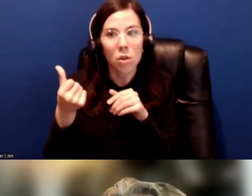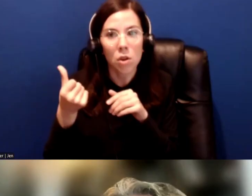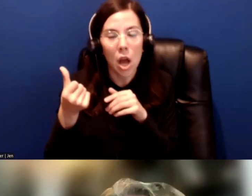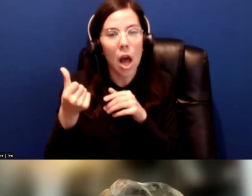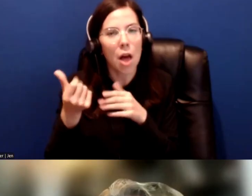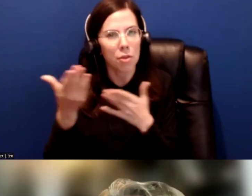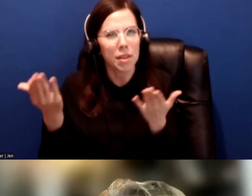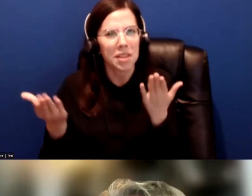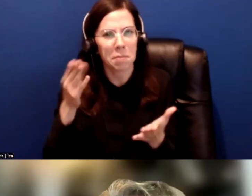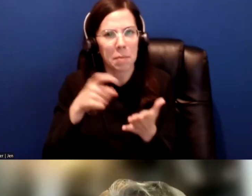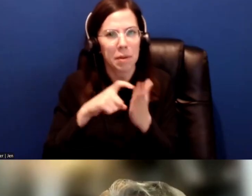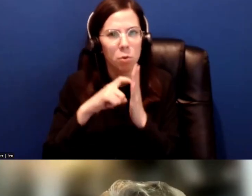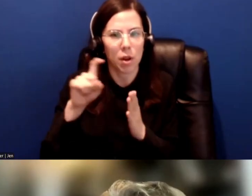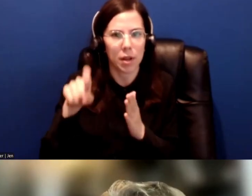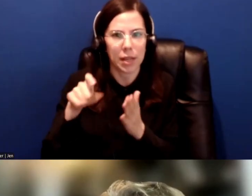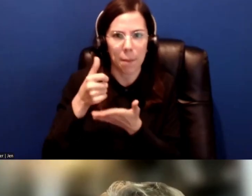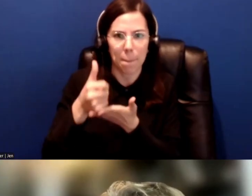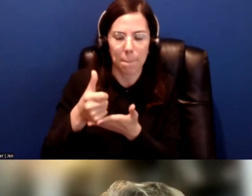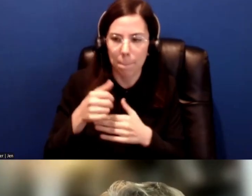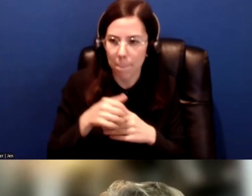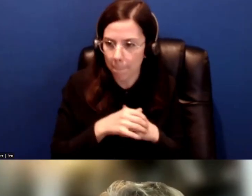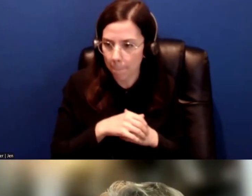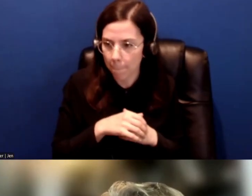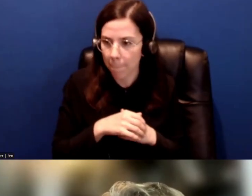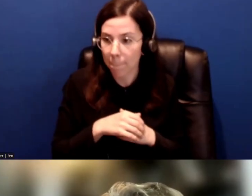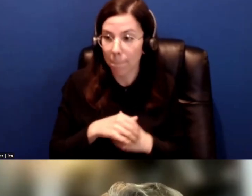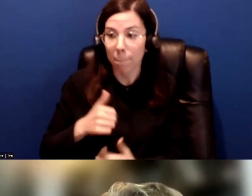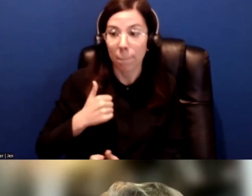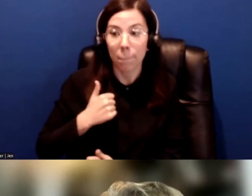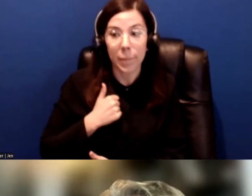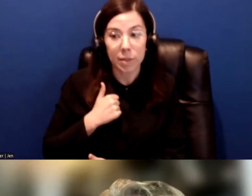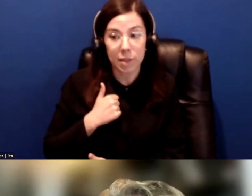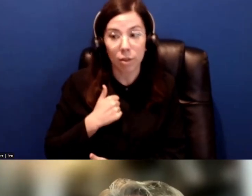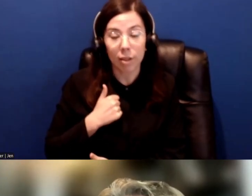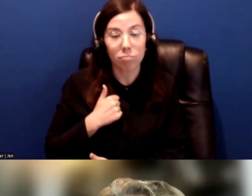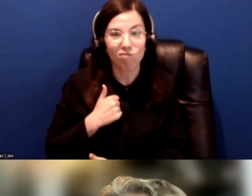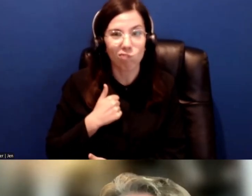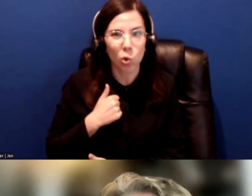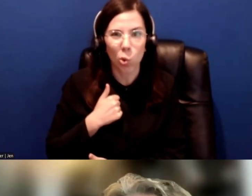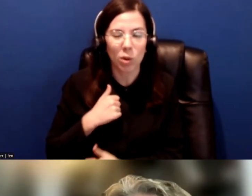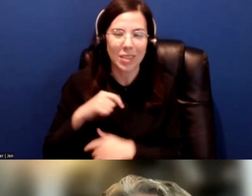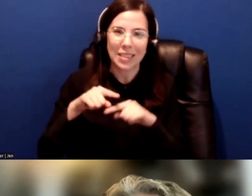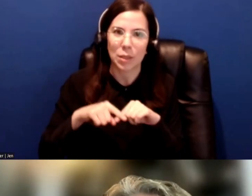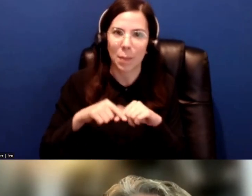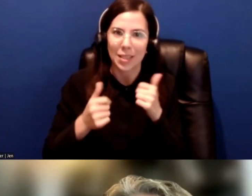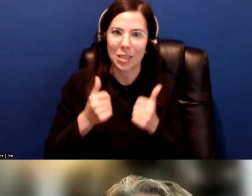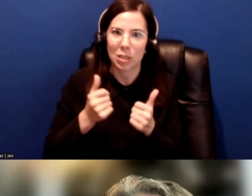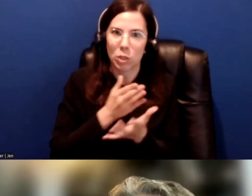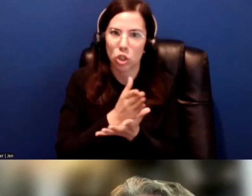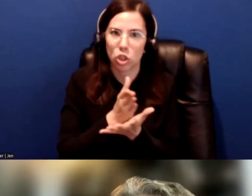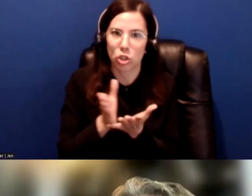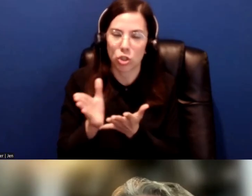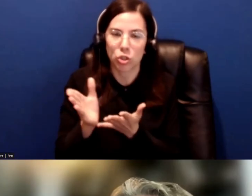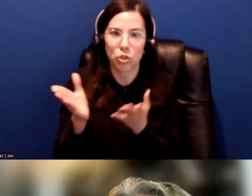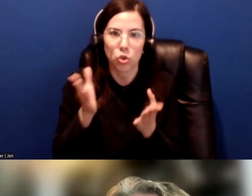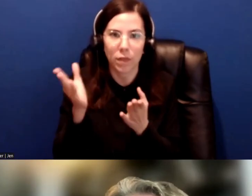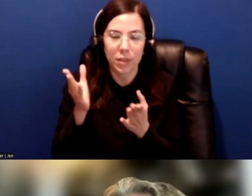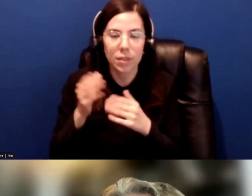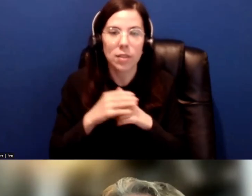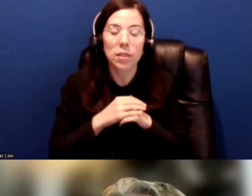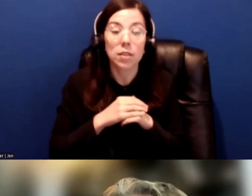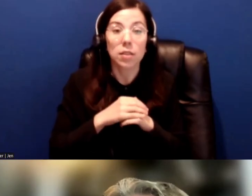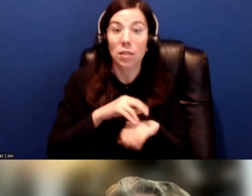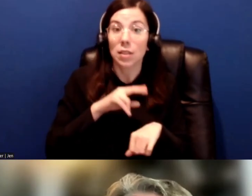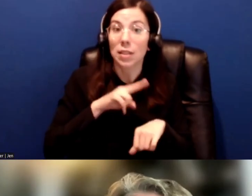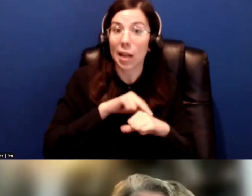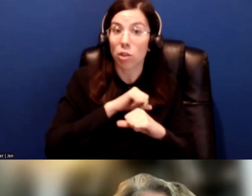for. So in the military, it would depend on the branch of service. Like I know in the National Guard,